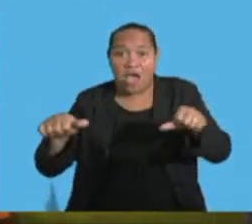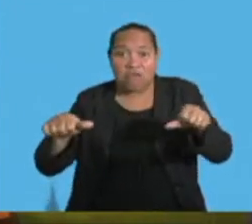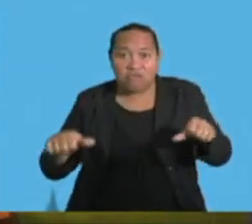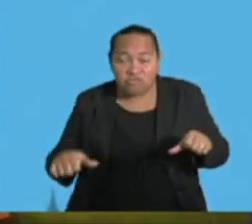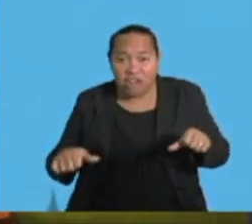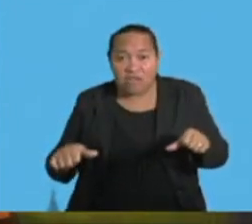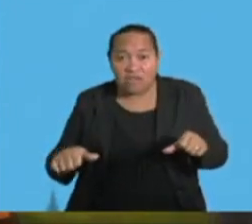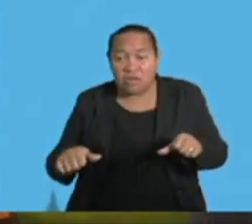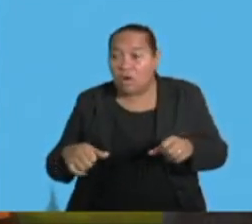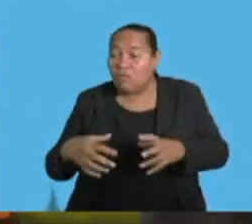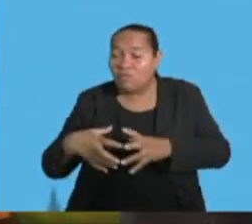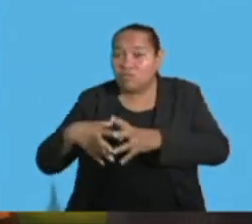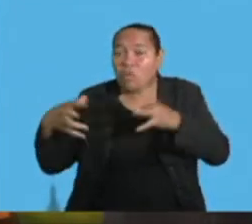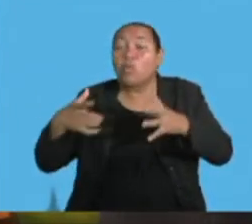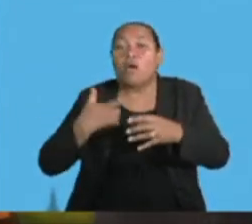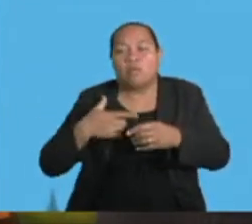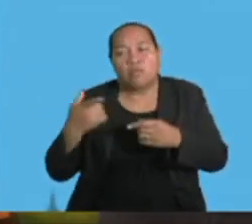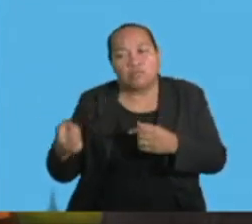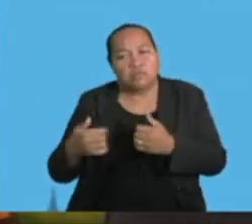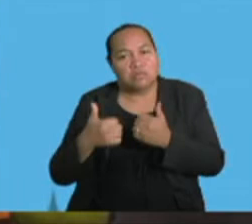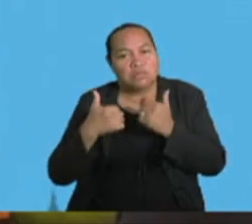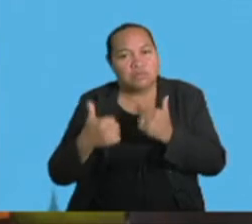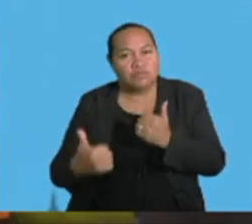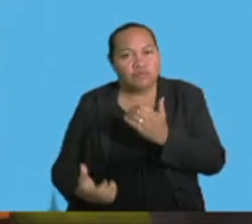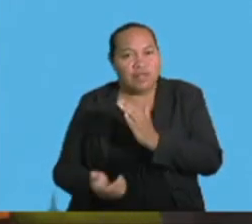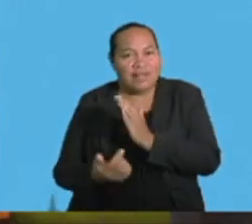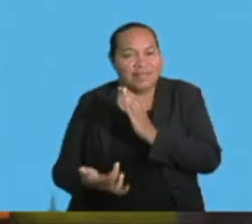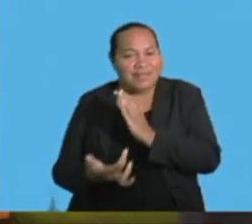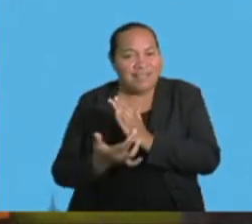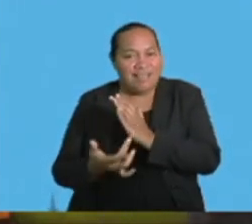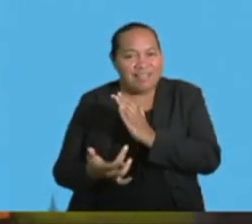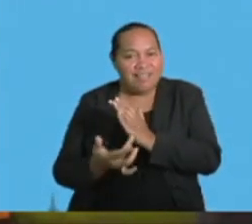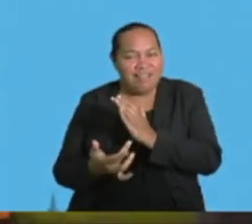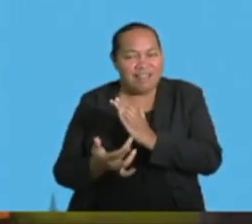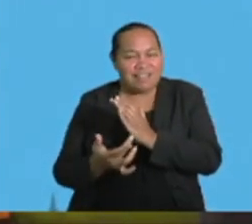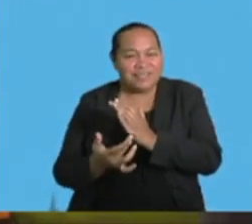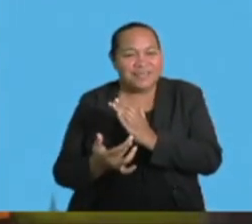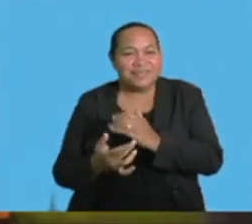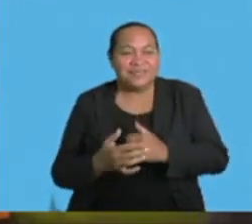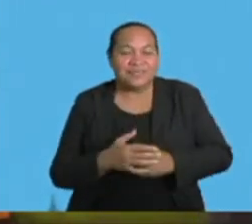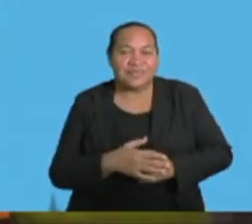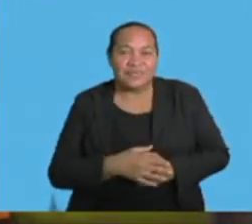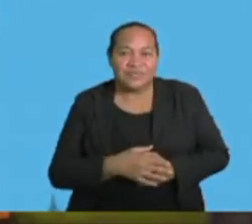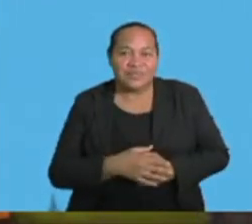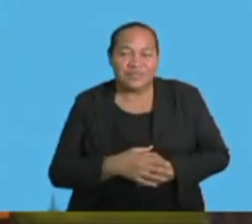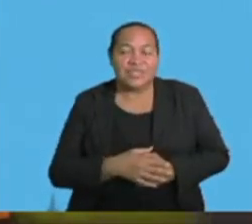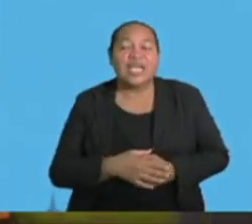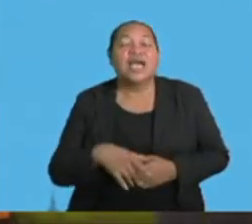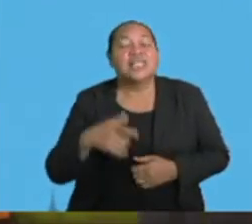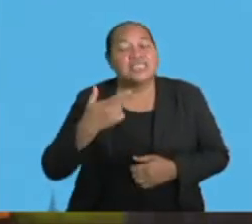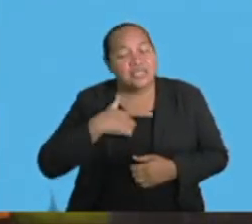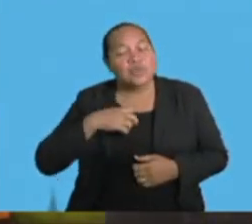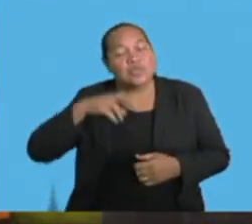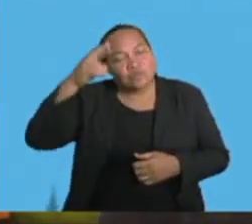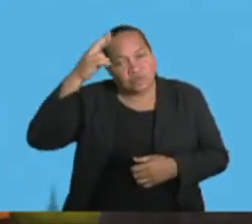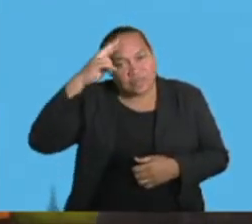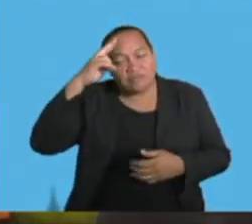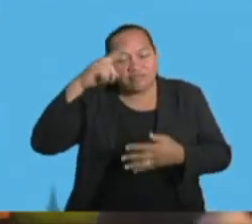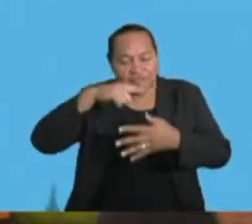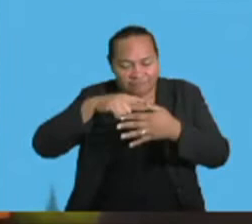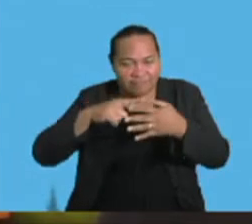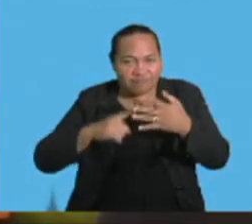technology, etc. Now, Mr. Speaker, sir, these are some of the reasons why we have these changes.